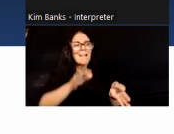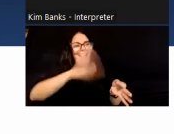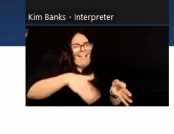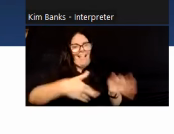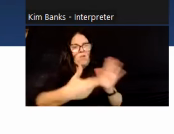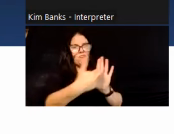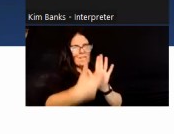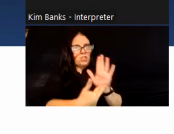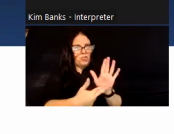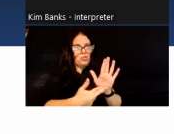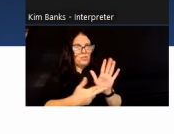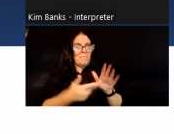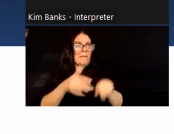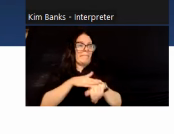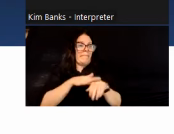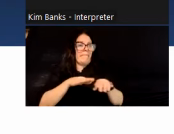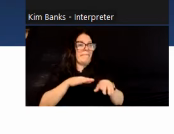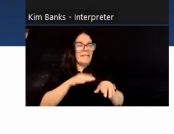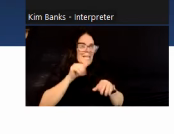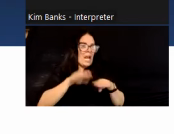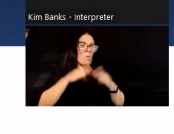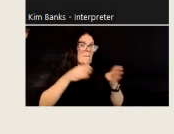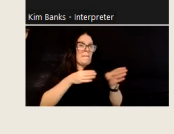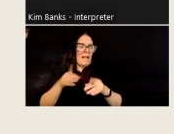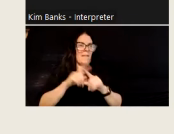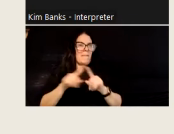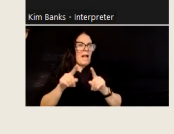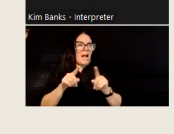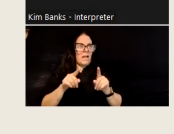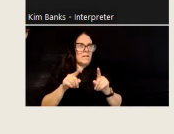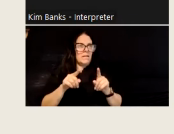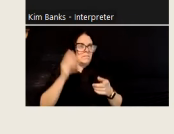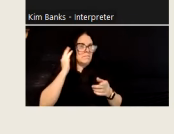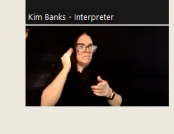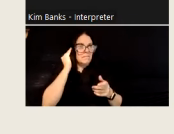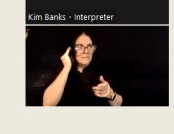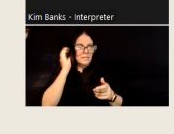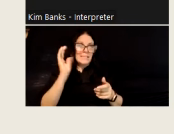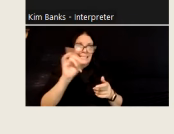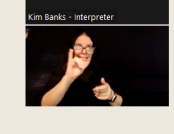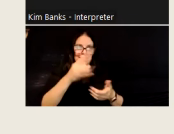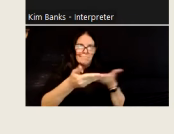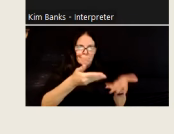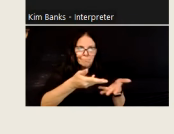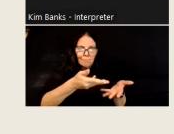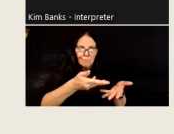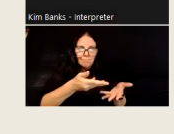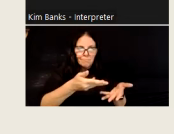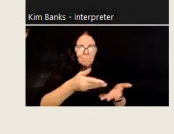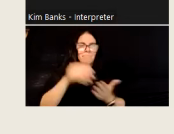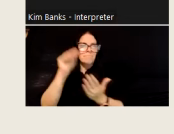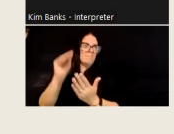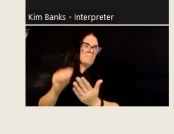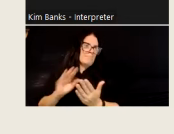with you. So you're not opening a plan for them. It's just a very broad way to record the kind of